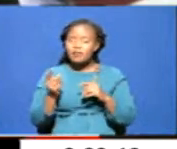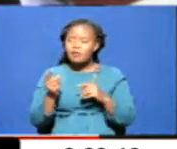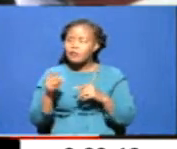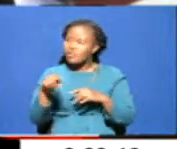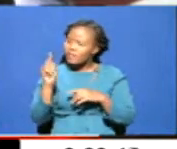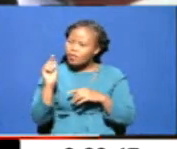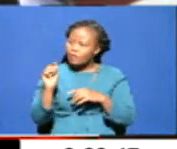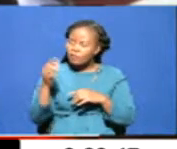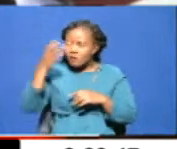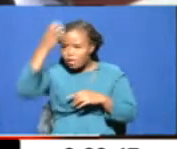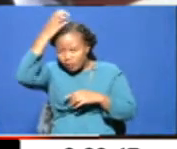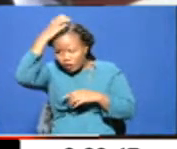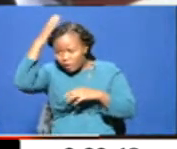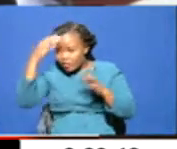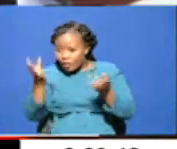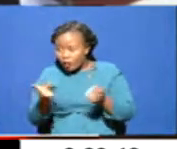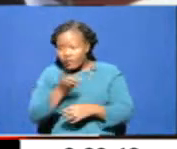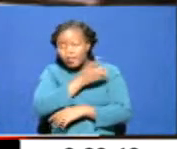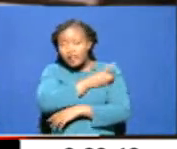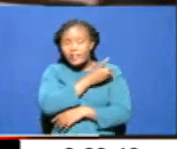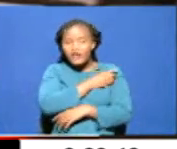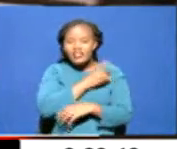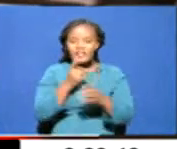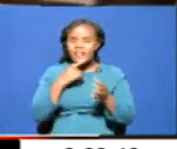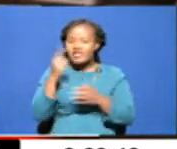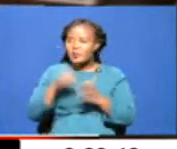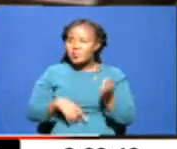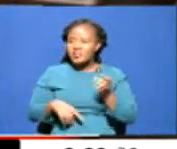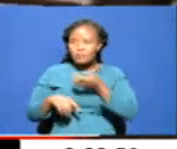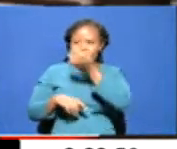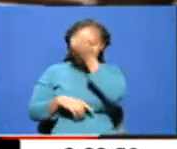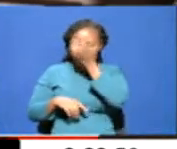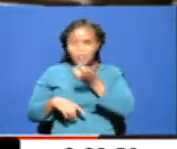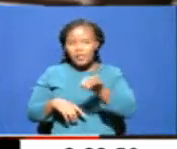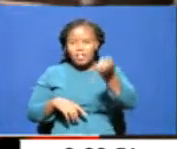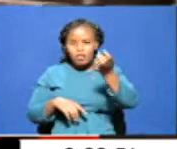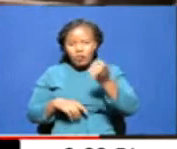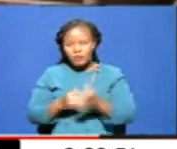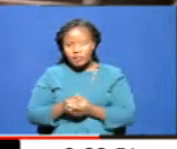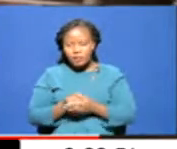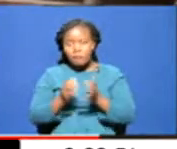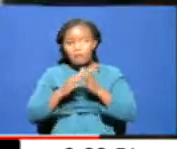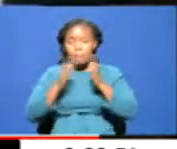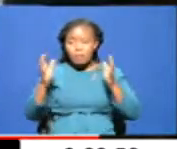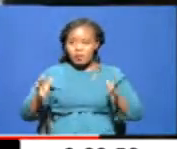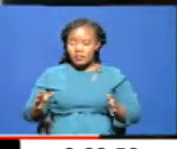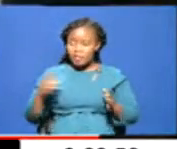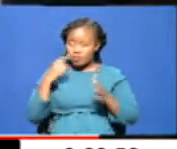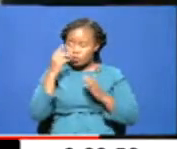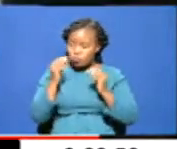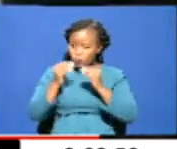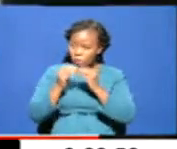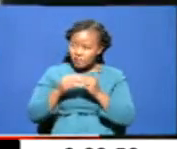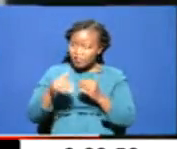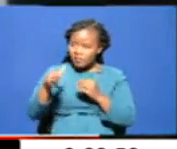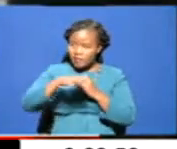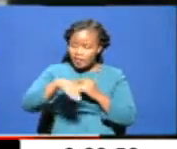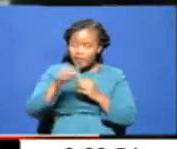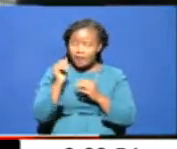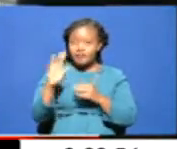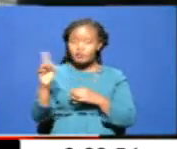ule mtu amepata pale, anamuigino. The leaders who convened at the Friends Community Center in Makadara have pledged to take the